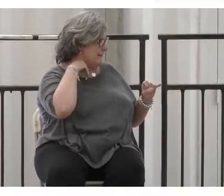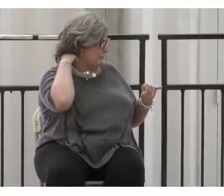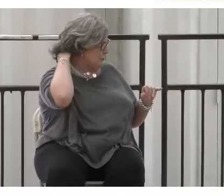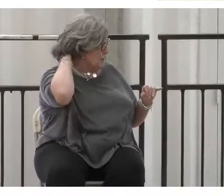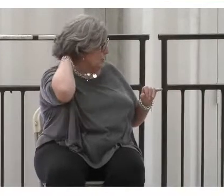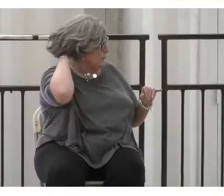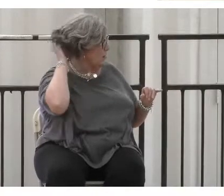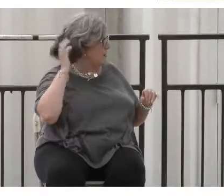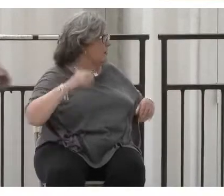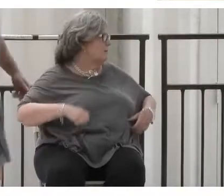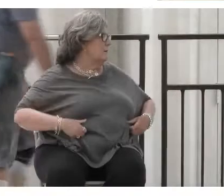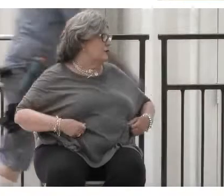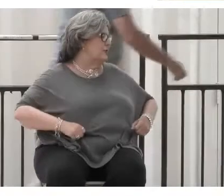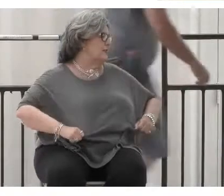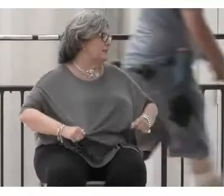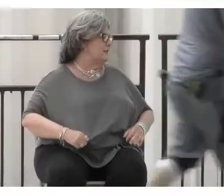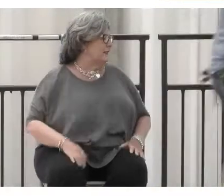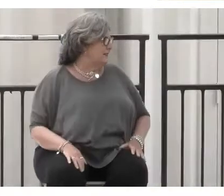Hello.